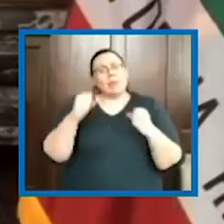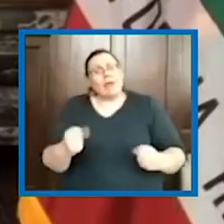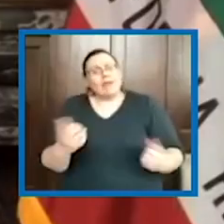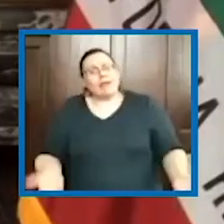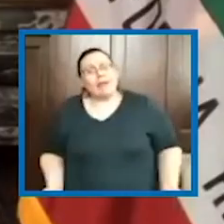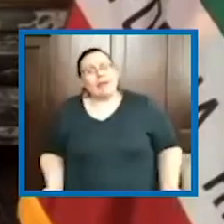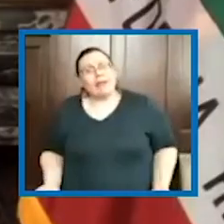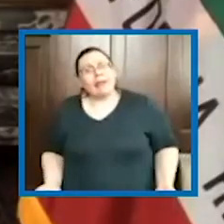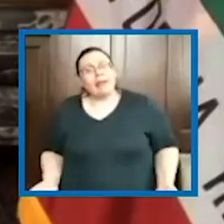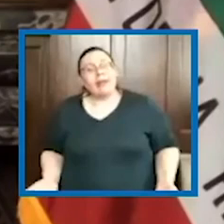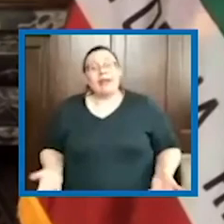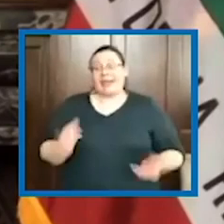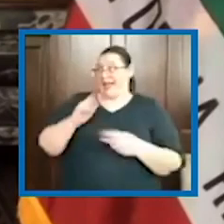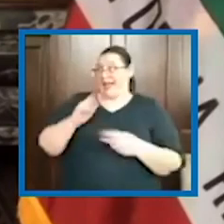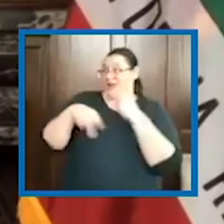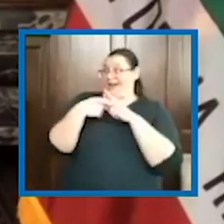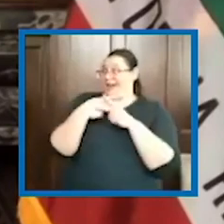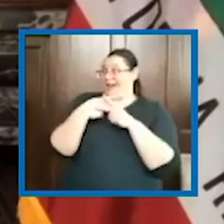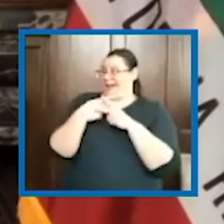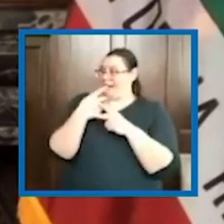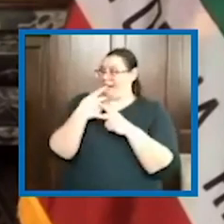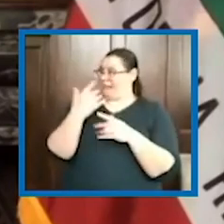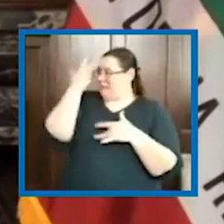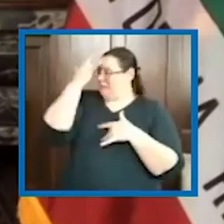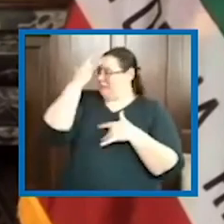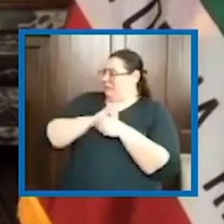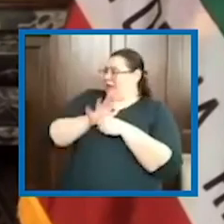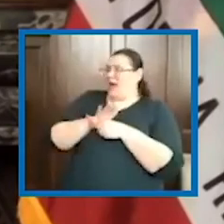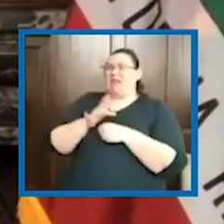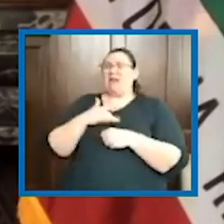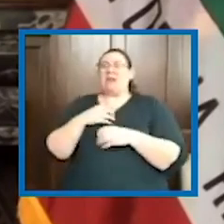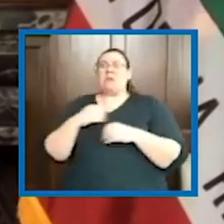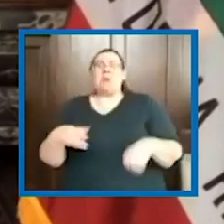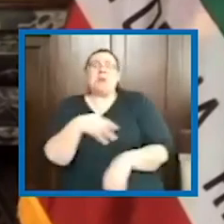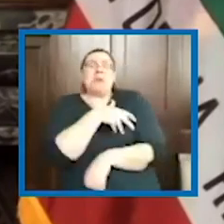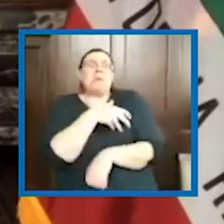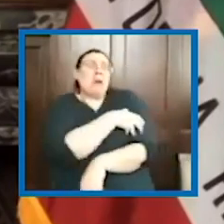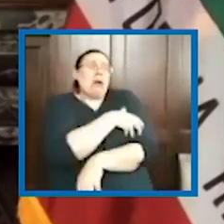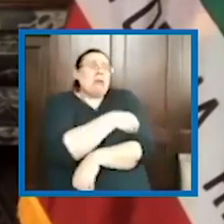like this, a virus like this makes us feel powerless, but I want you to know how